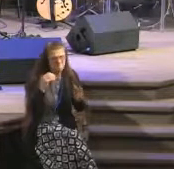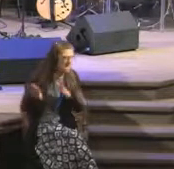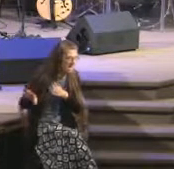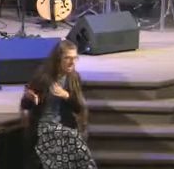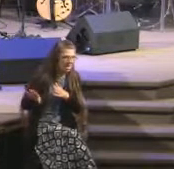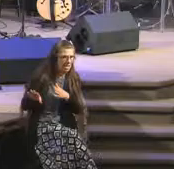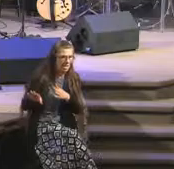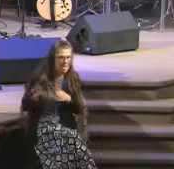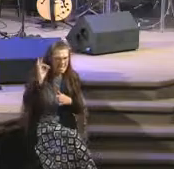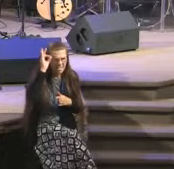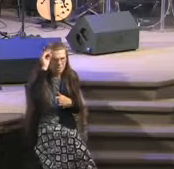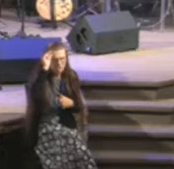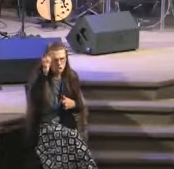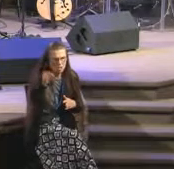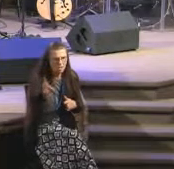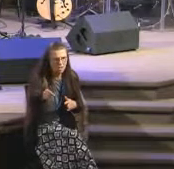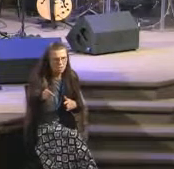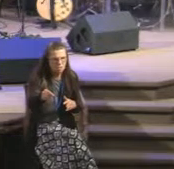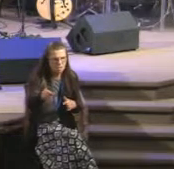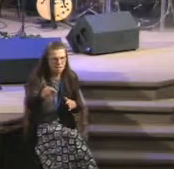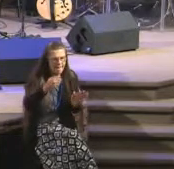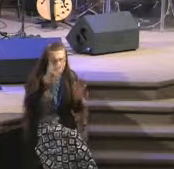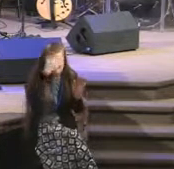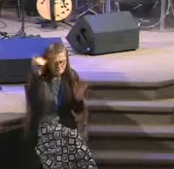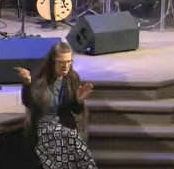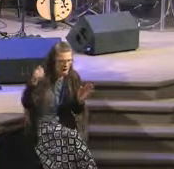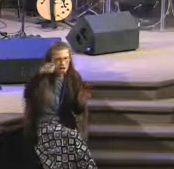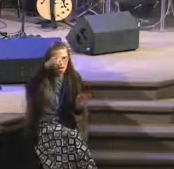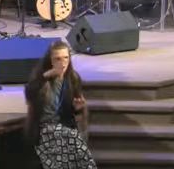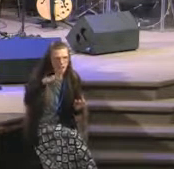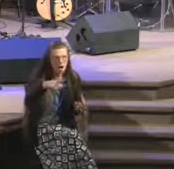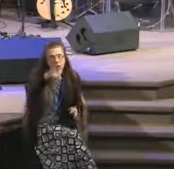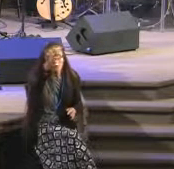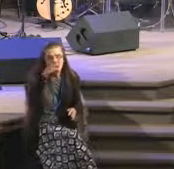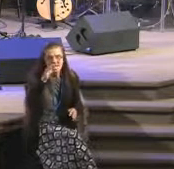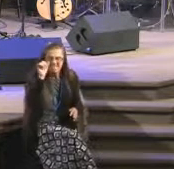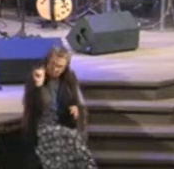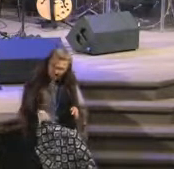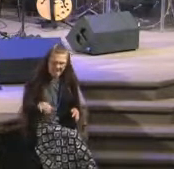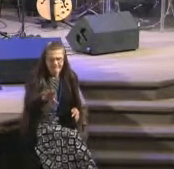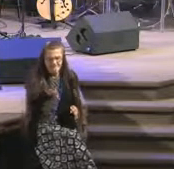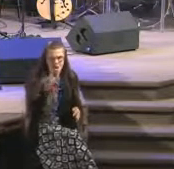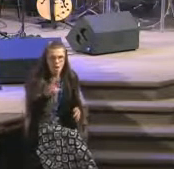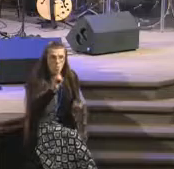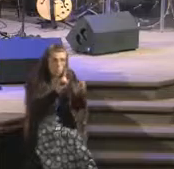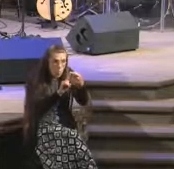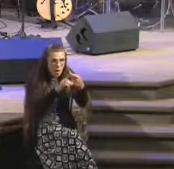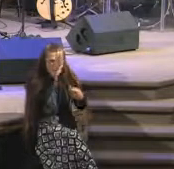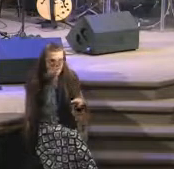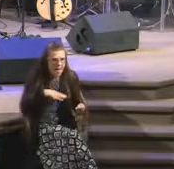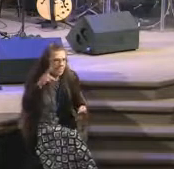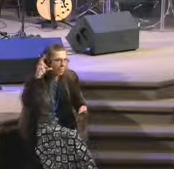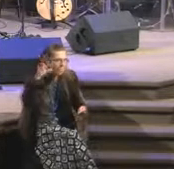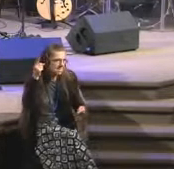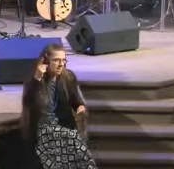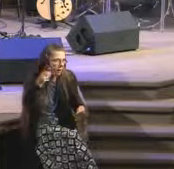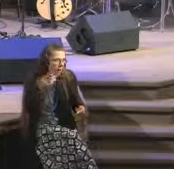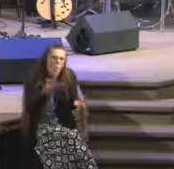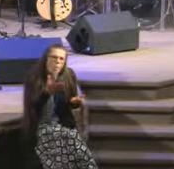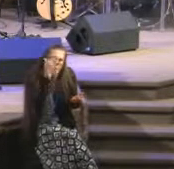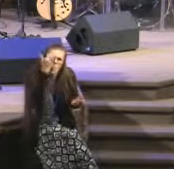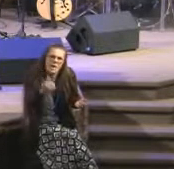of a generation that had forgotten God, God still found one man who would listen to him. Why is that